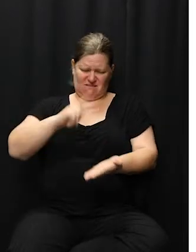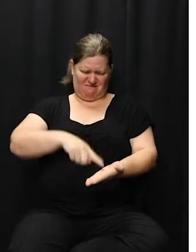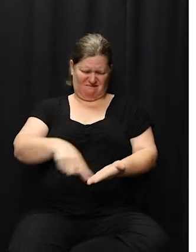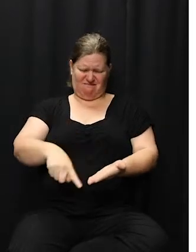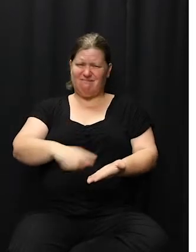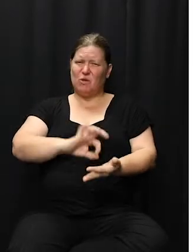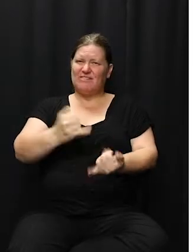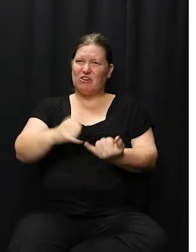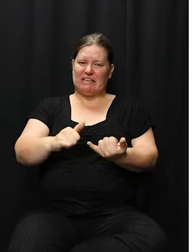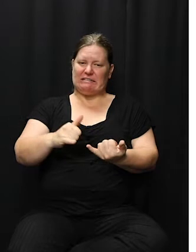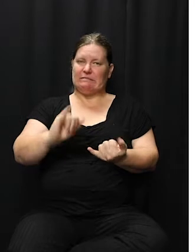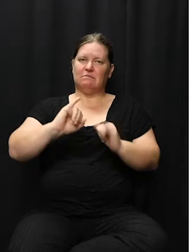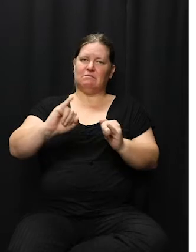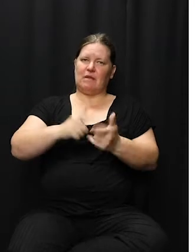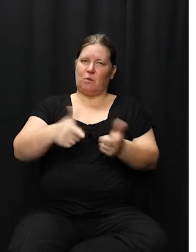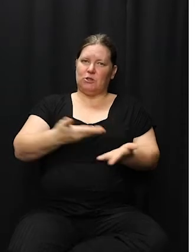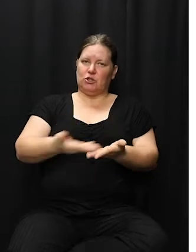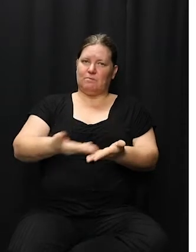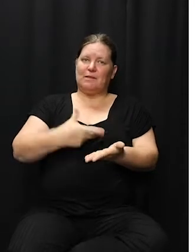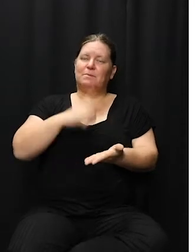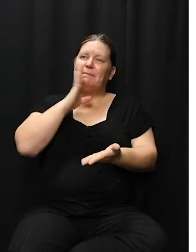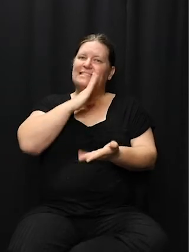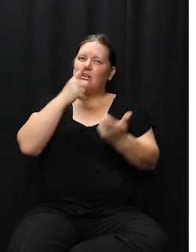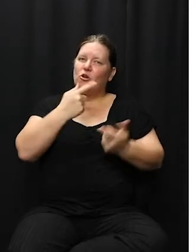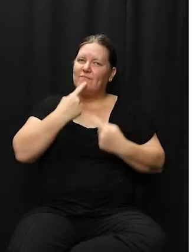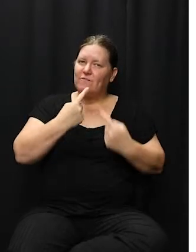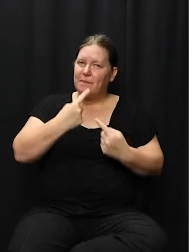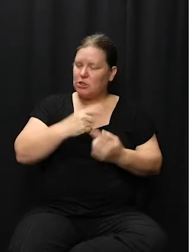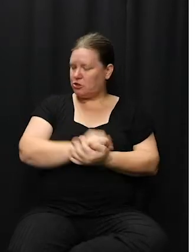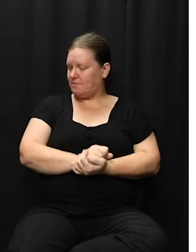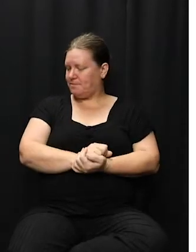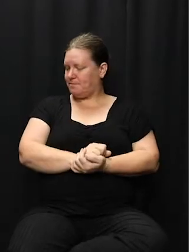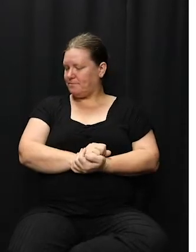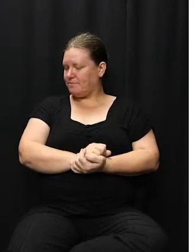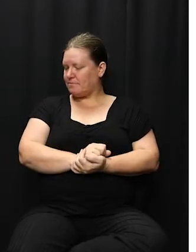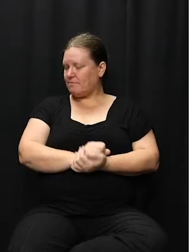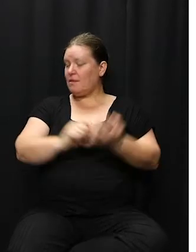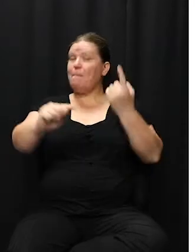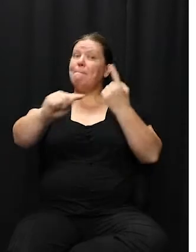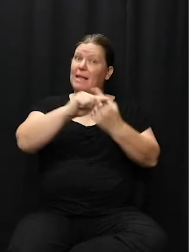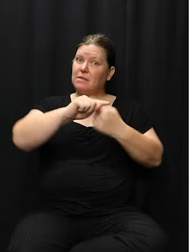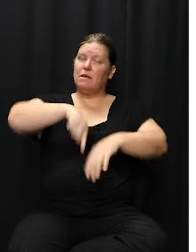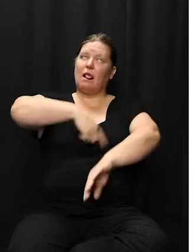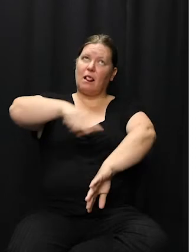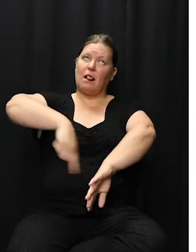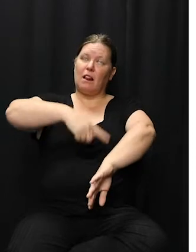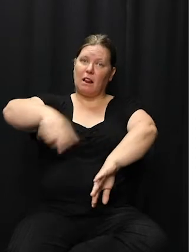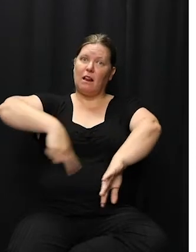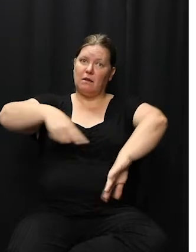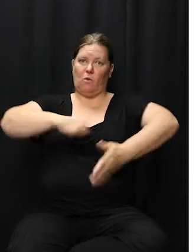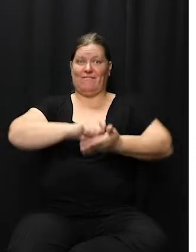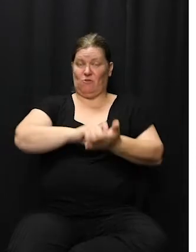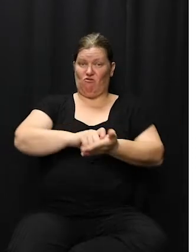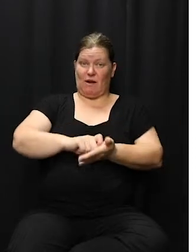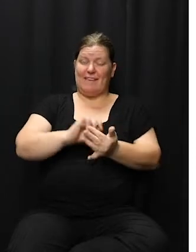looks like it doesn't look like a great language sample, but it's because you're actually missing a lot of the information. And if you